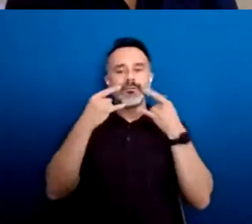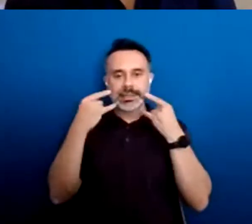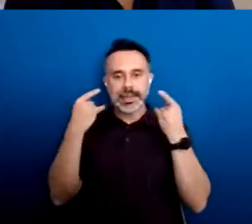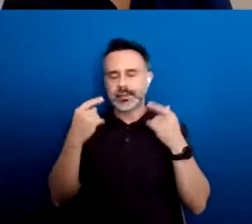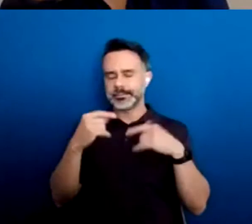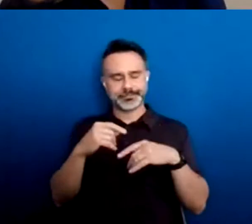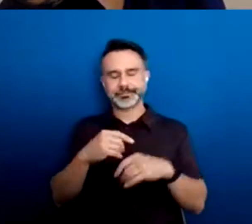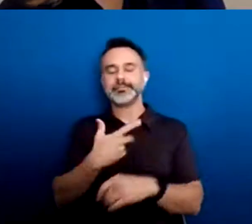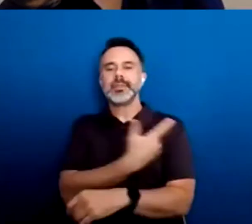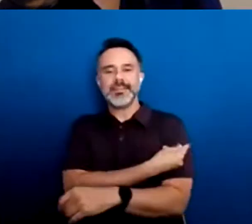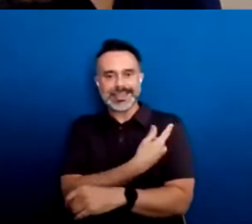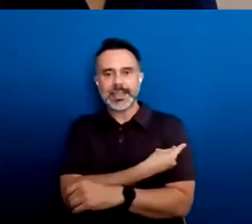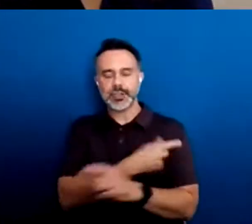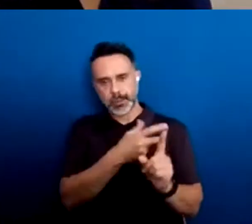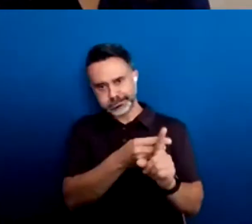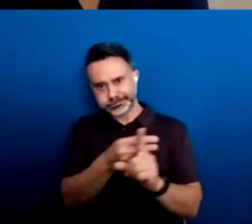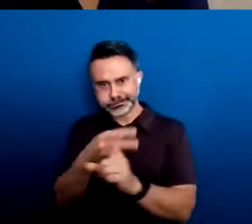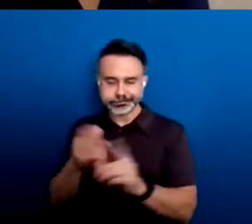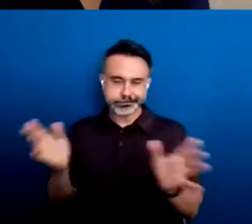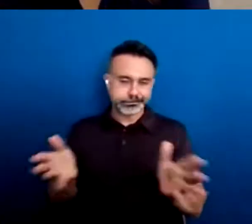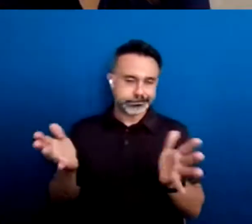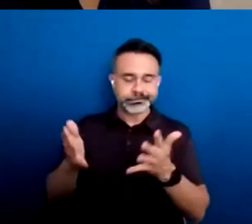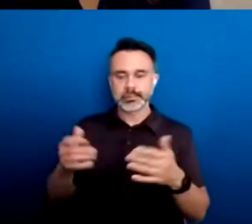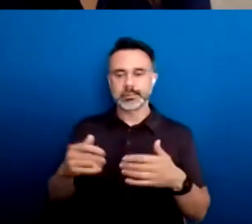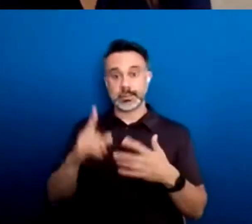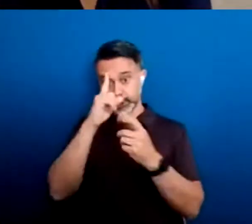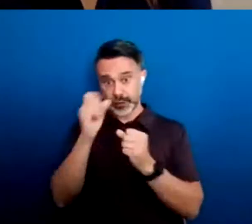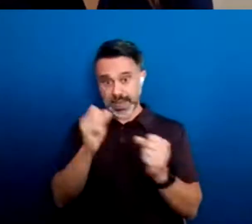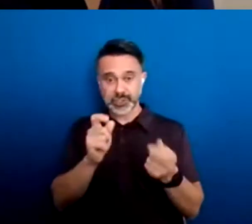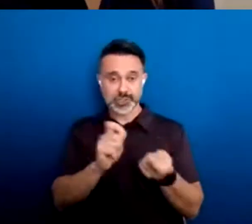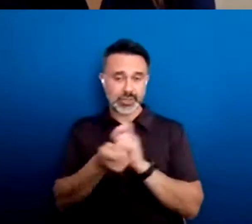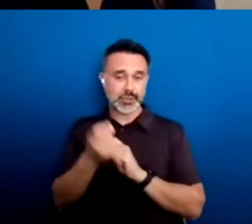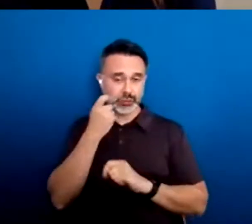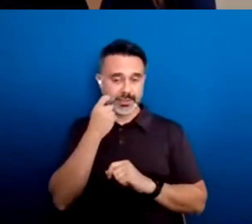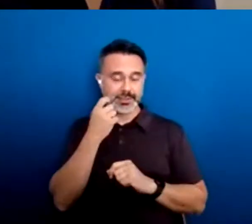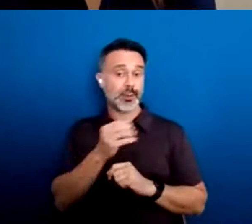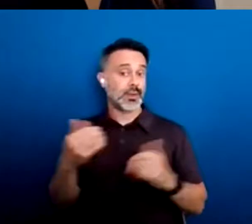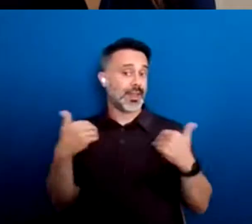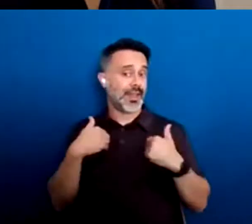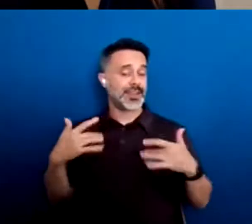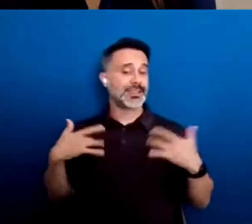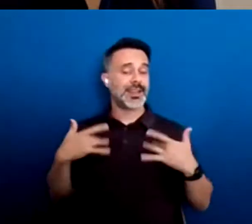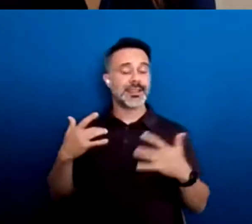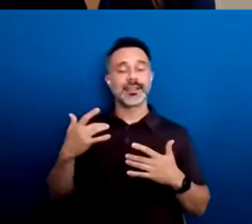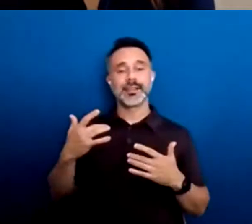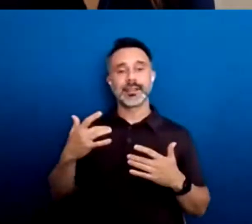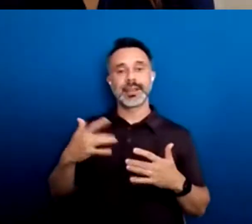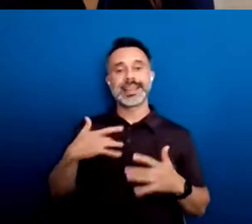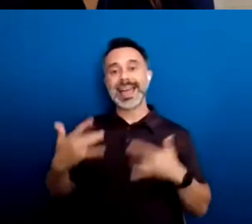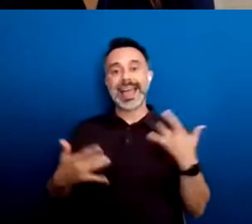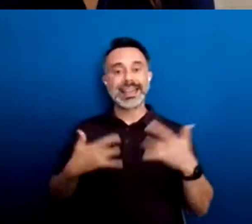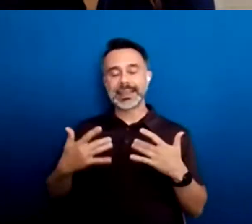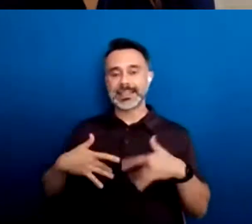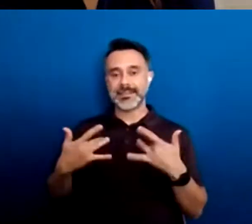about. Our strategies have changed more recently, and we do have some exciting events coming up. We're trying to get more and more creative